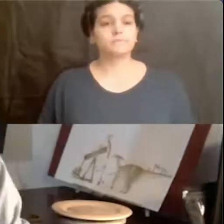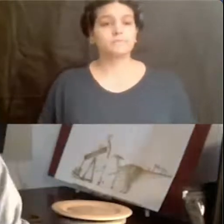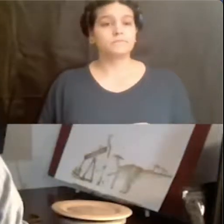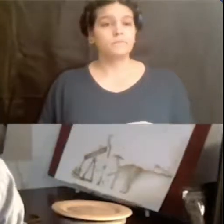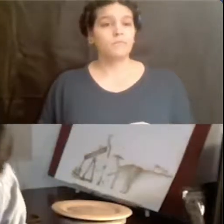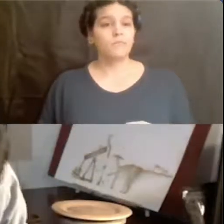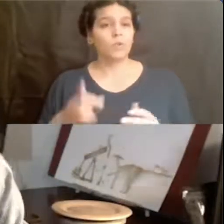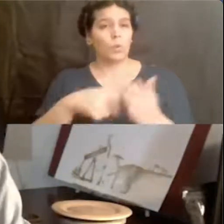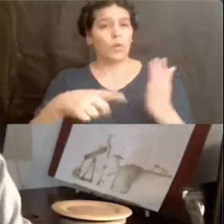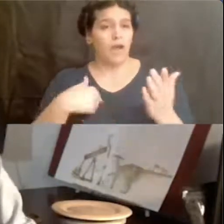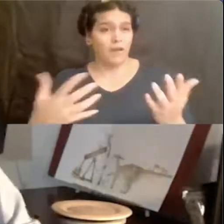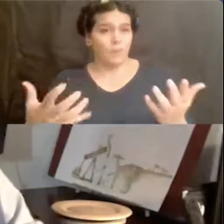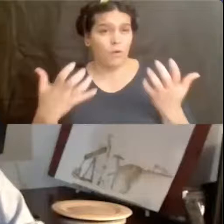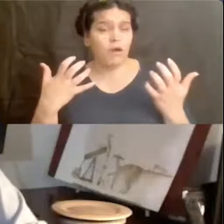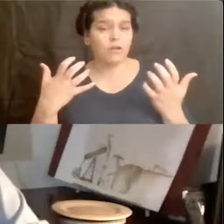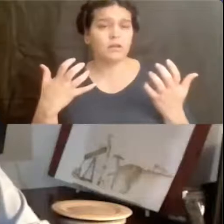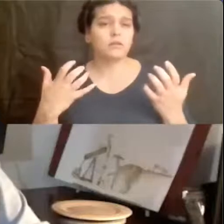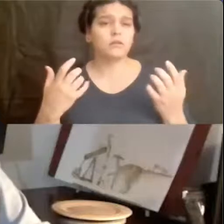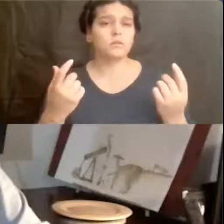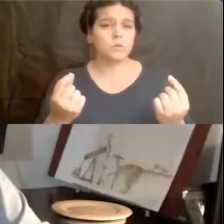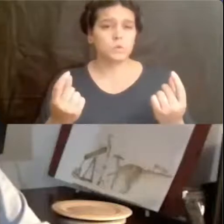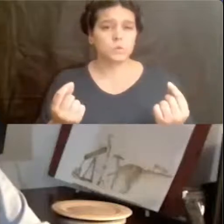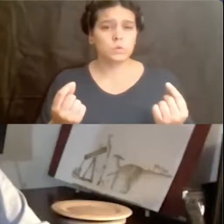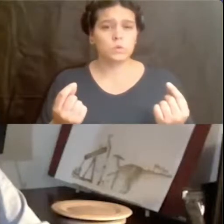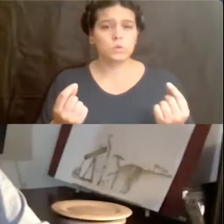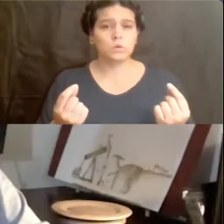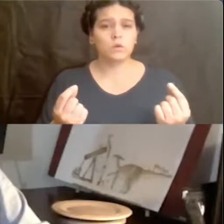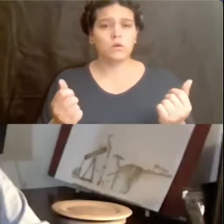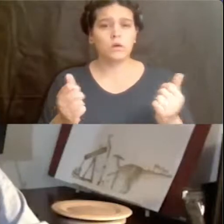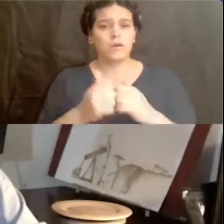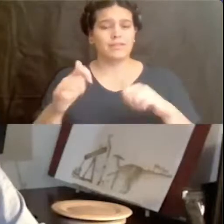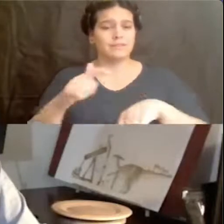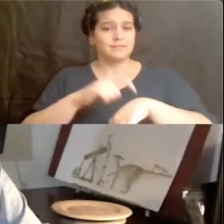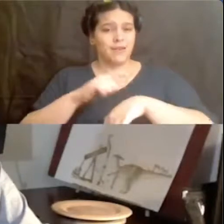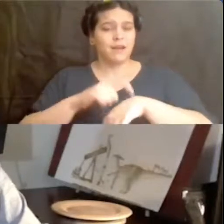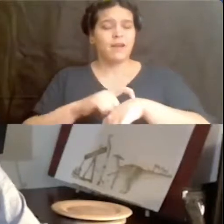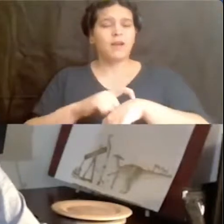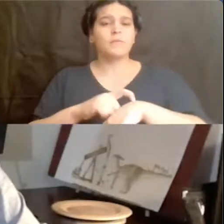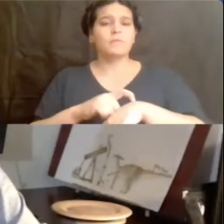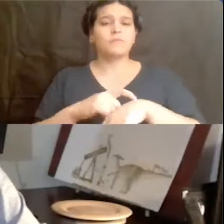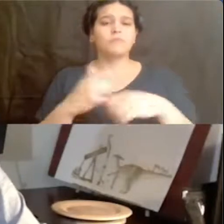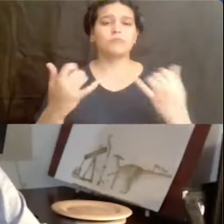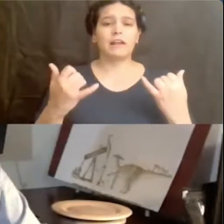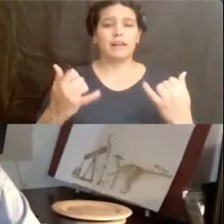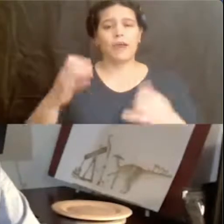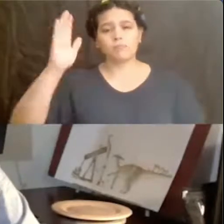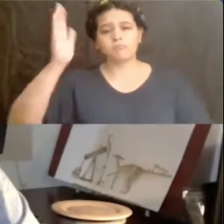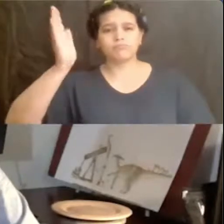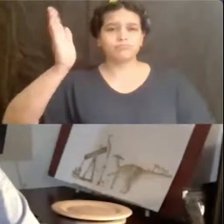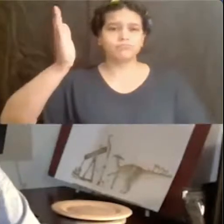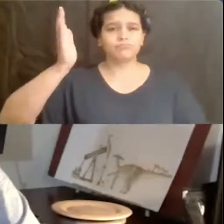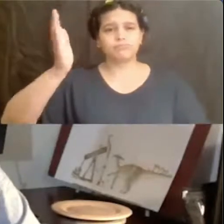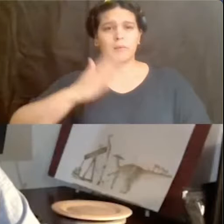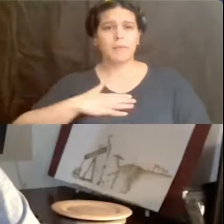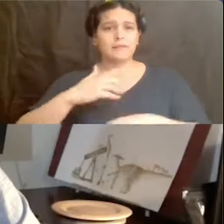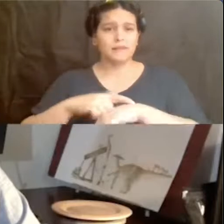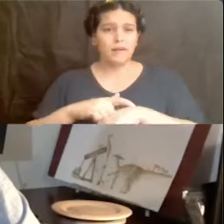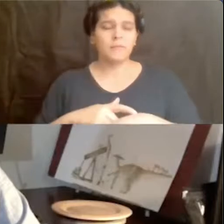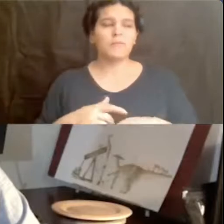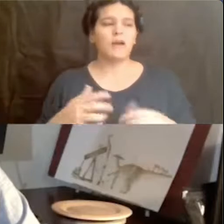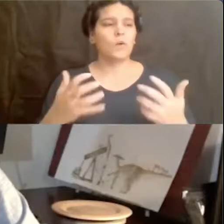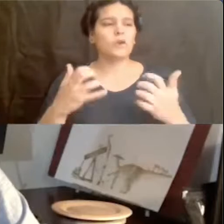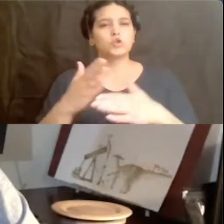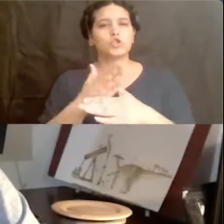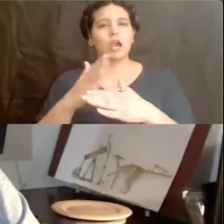to do mainly with this time that I have here, I wanted to share a bit of